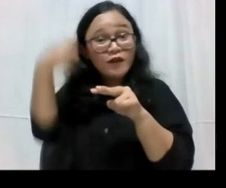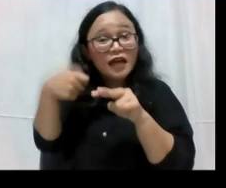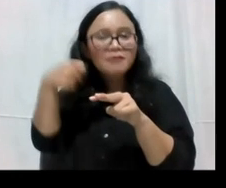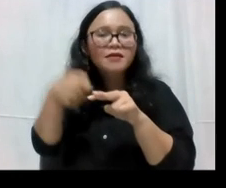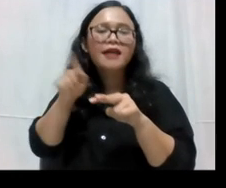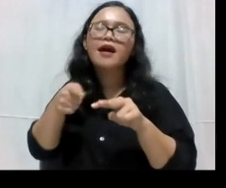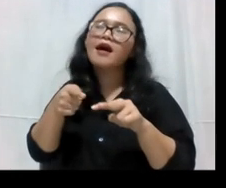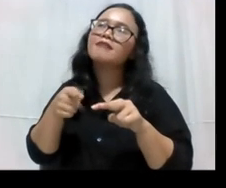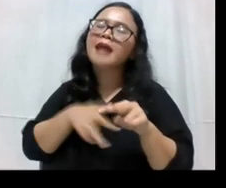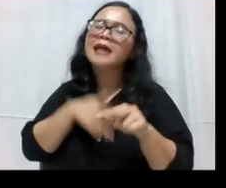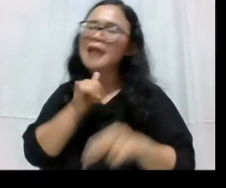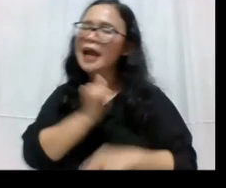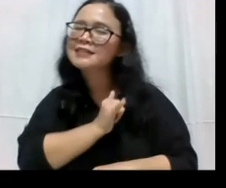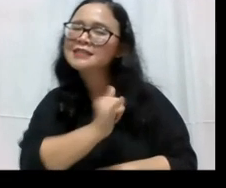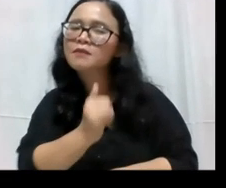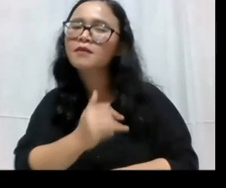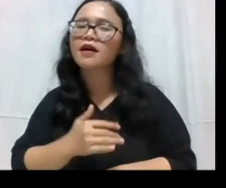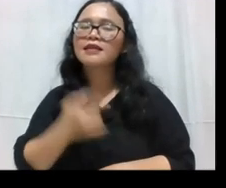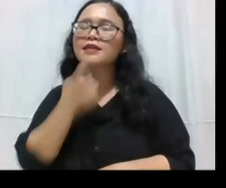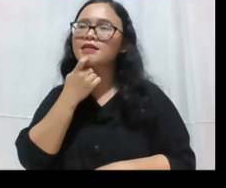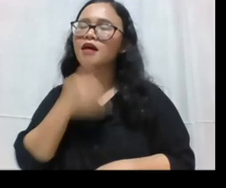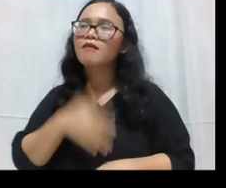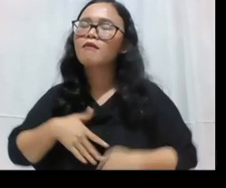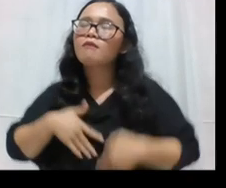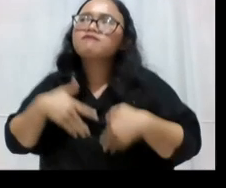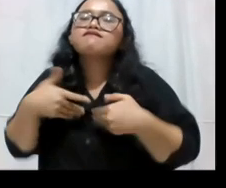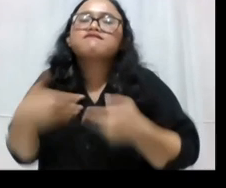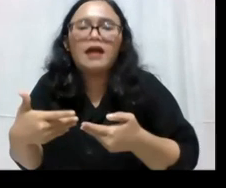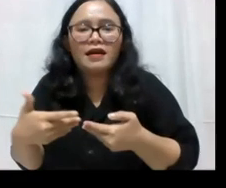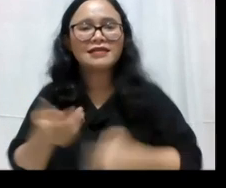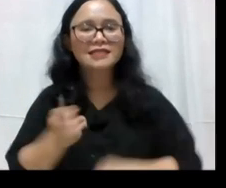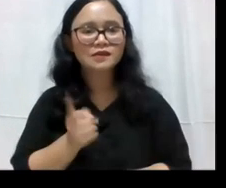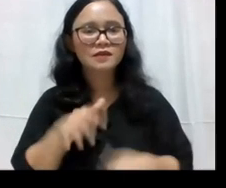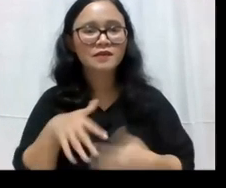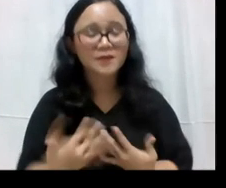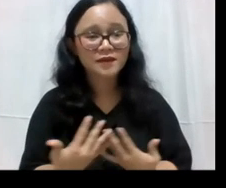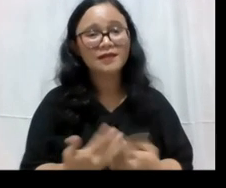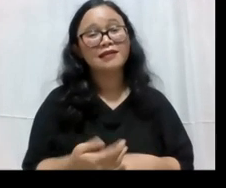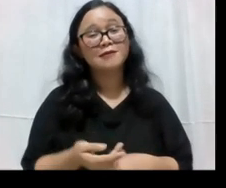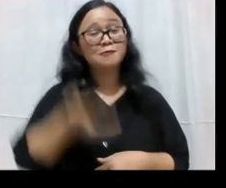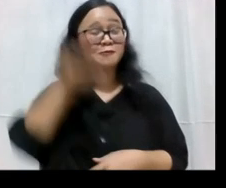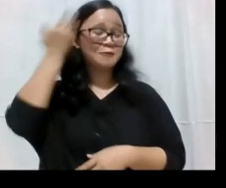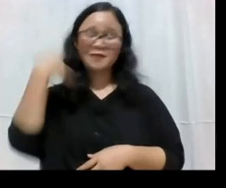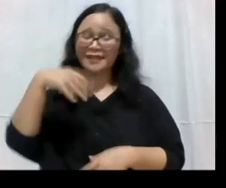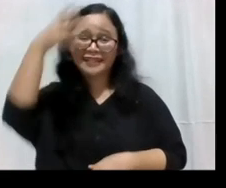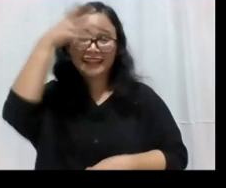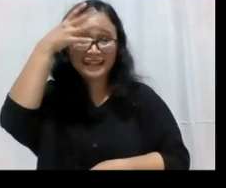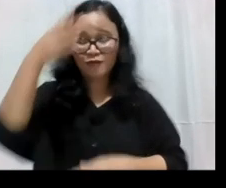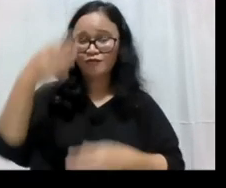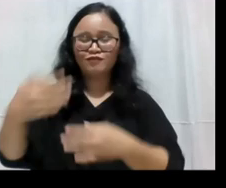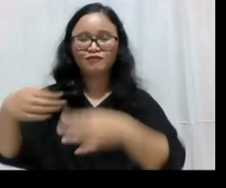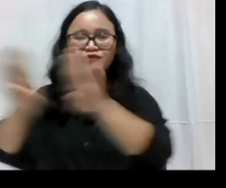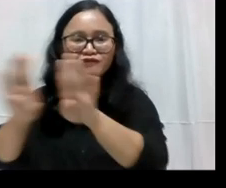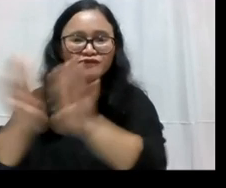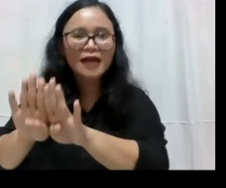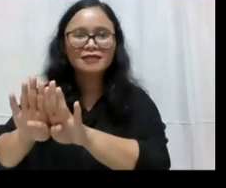why anonymous. So for a long time, because we didn't know where exactly where the film will